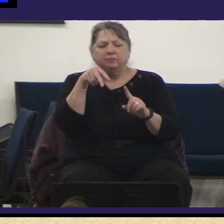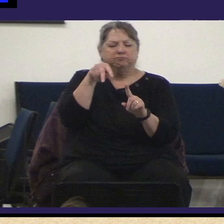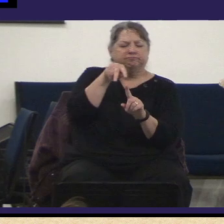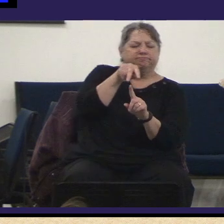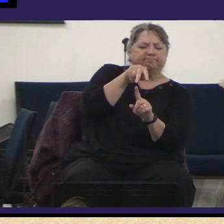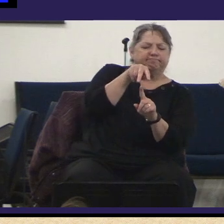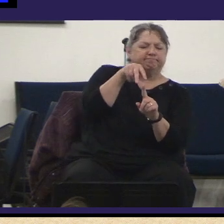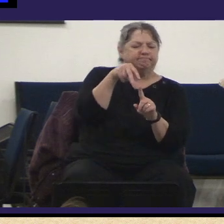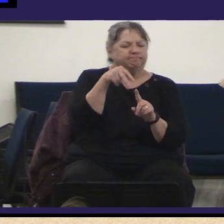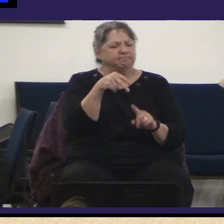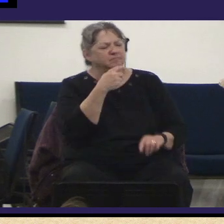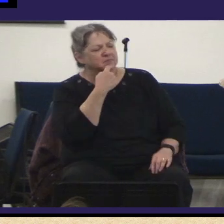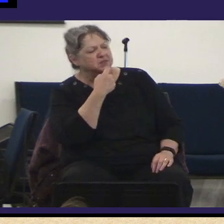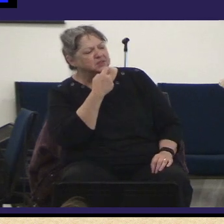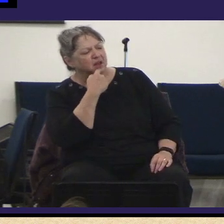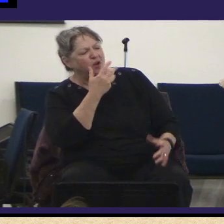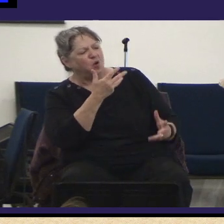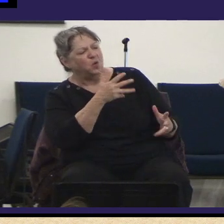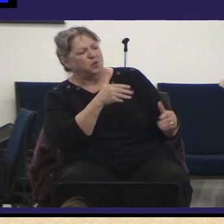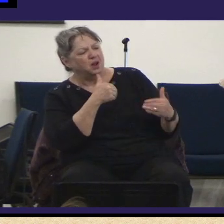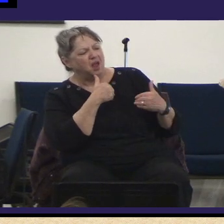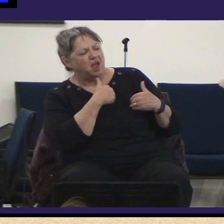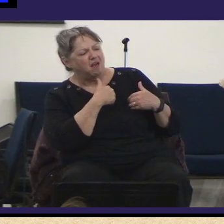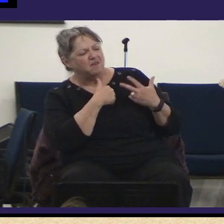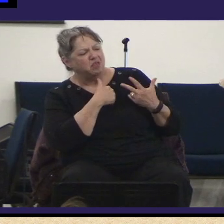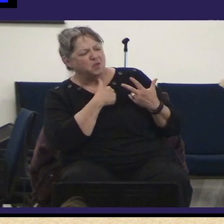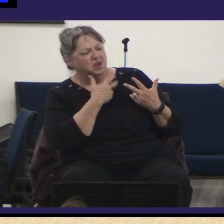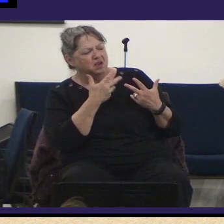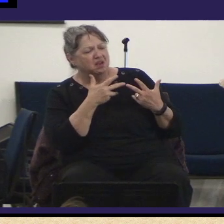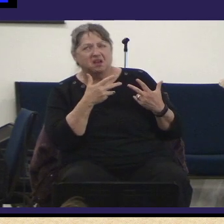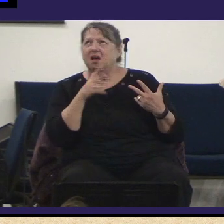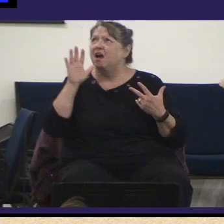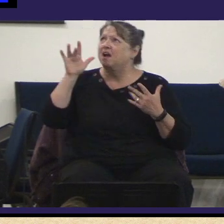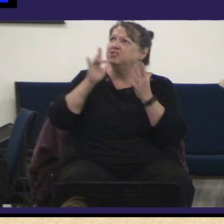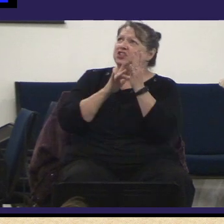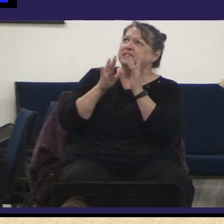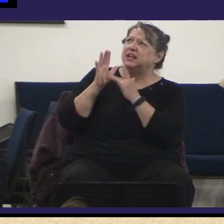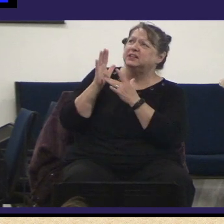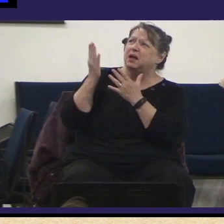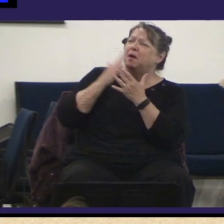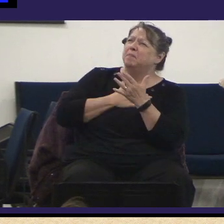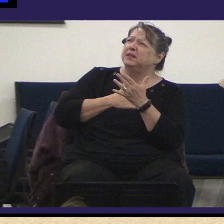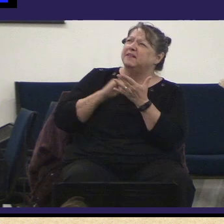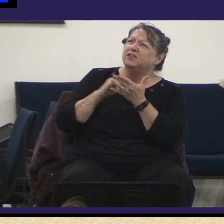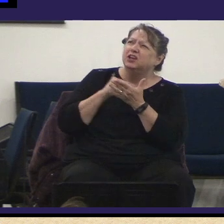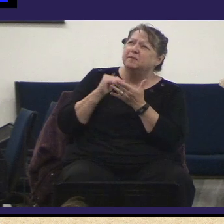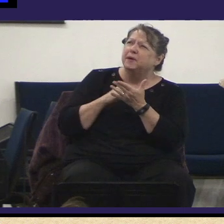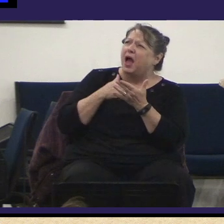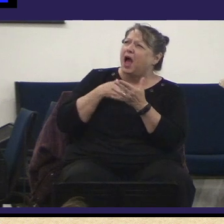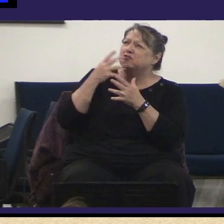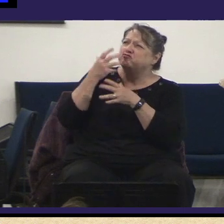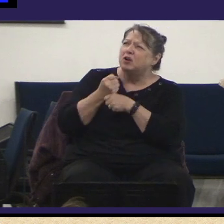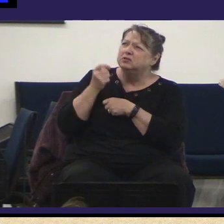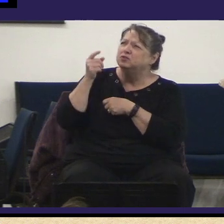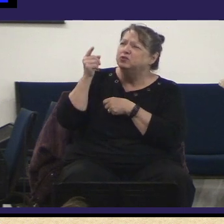three pieces of the armor would put on me the moment that I gave my life to Jesus, and I just need to believe it and claim it by